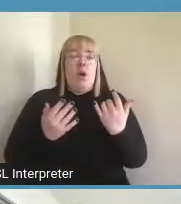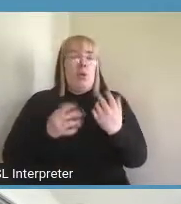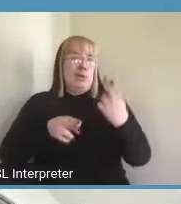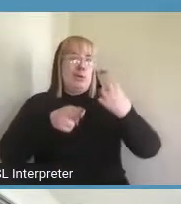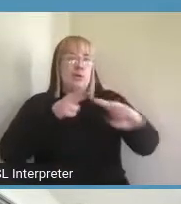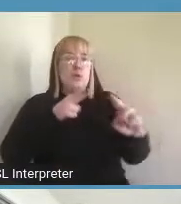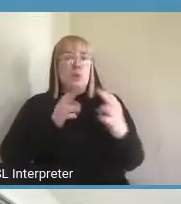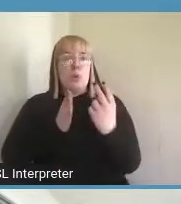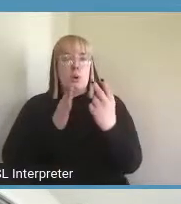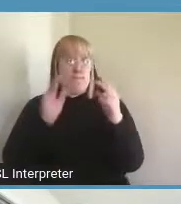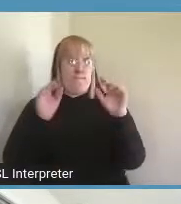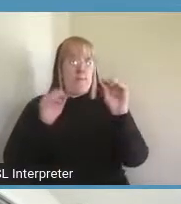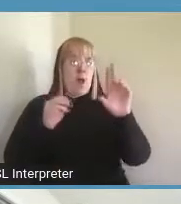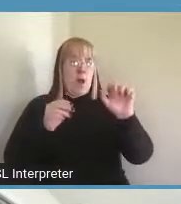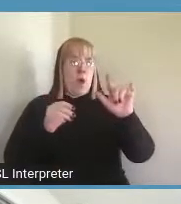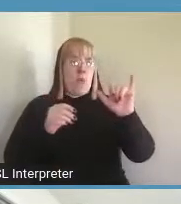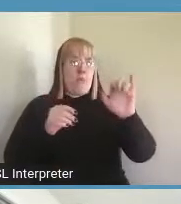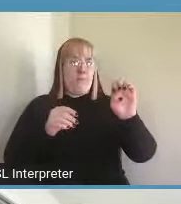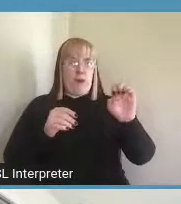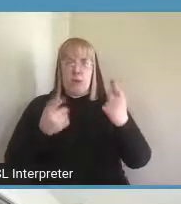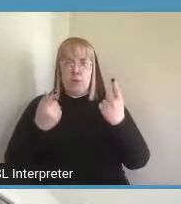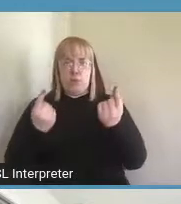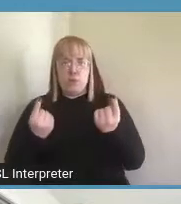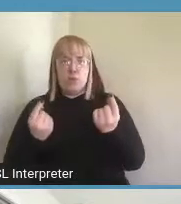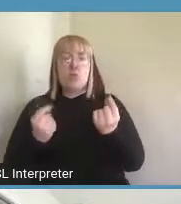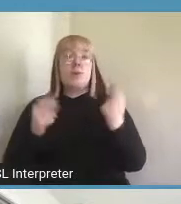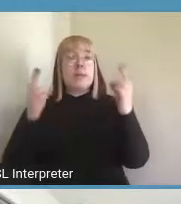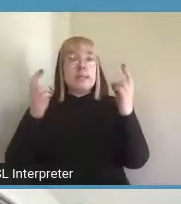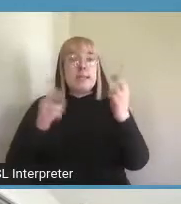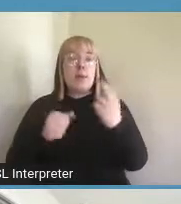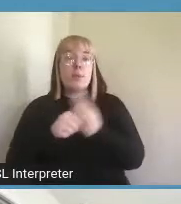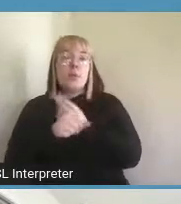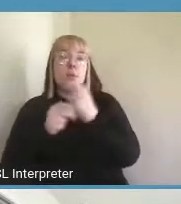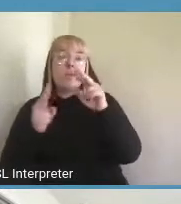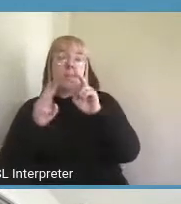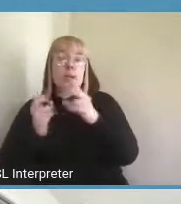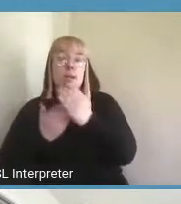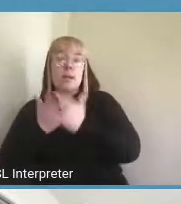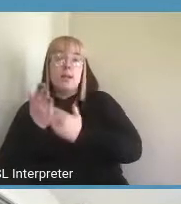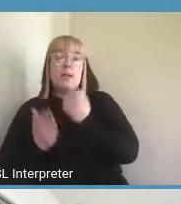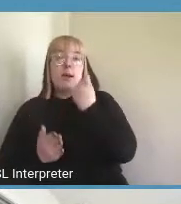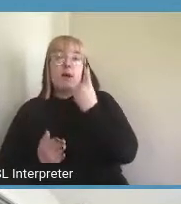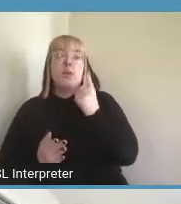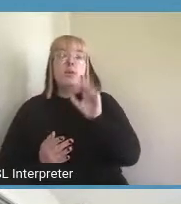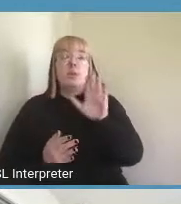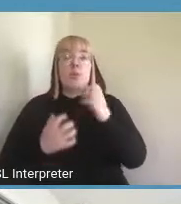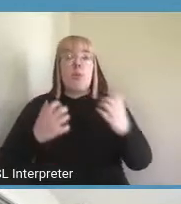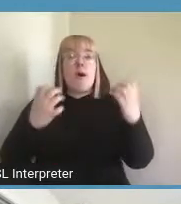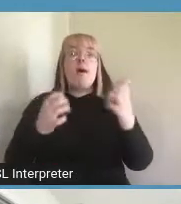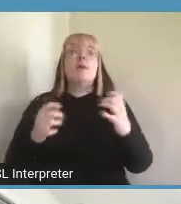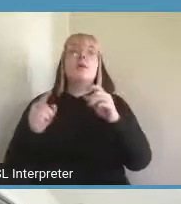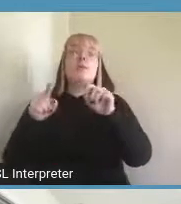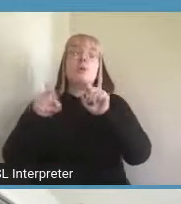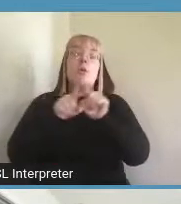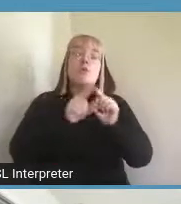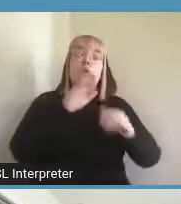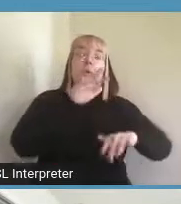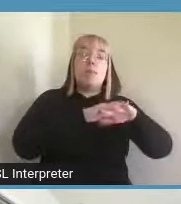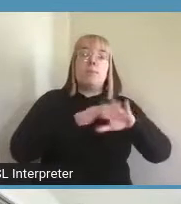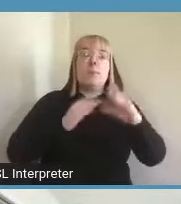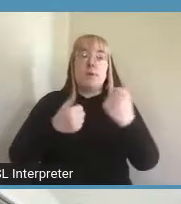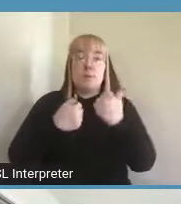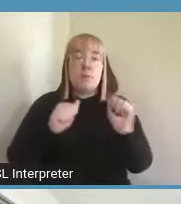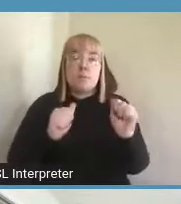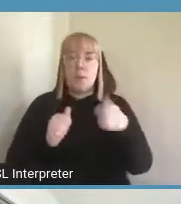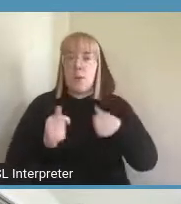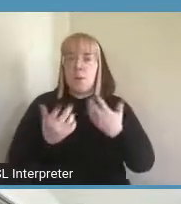cover today. So our topic is using analytics to understand audiences and optimize your efforts. I want to do a quick review of what I